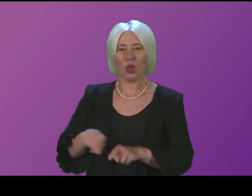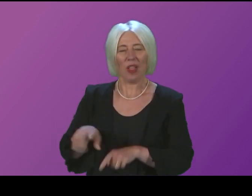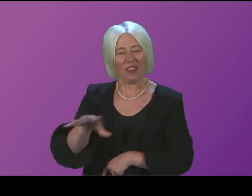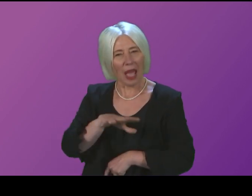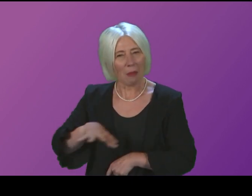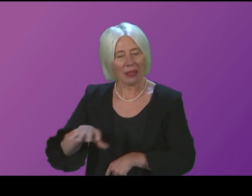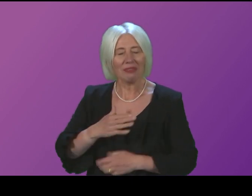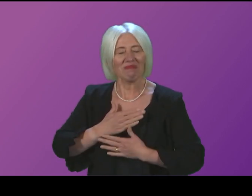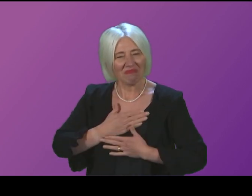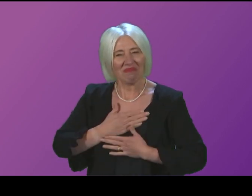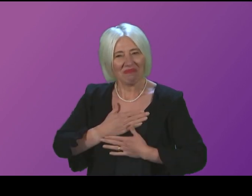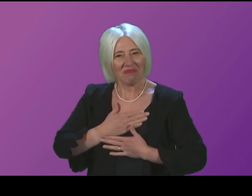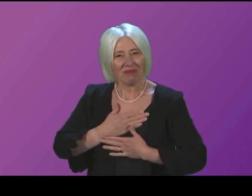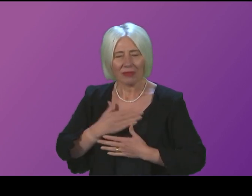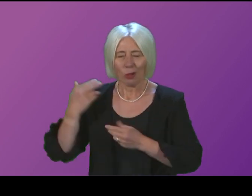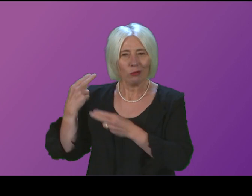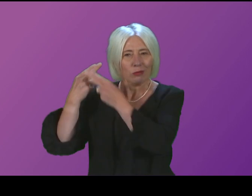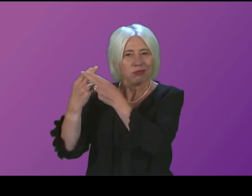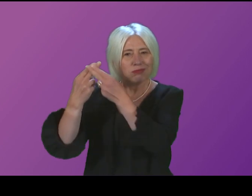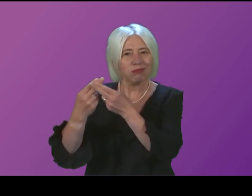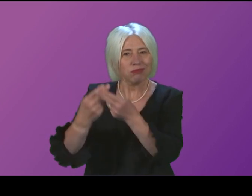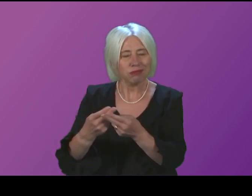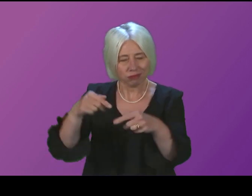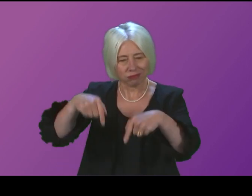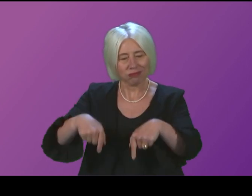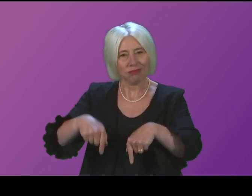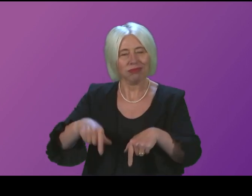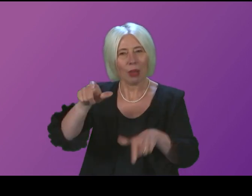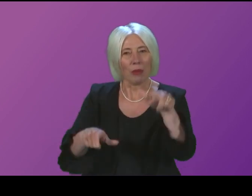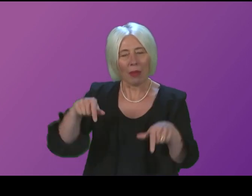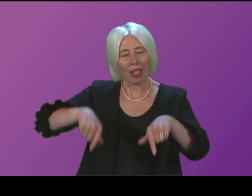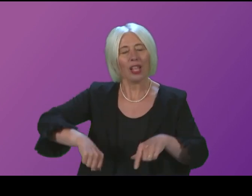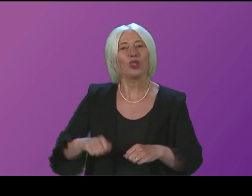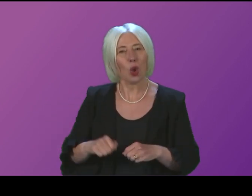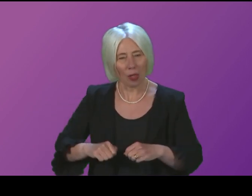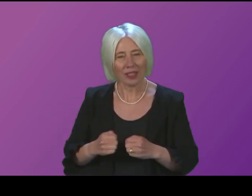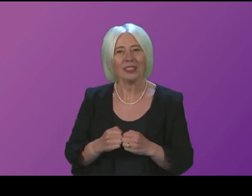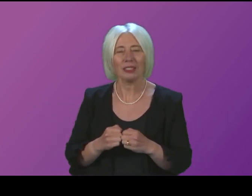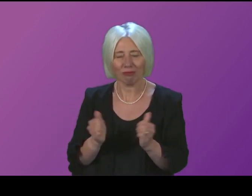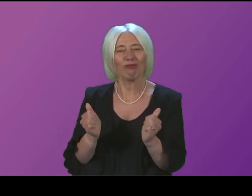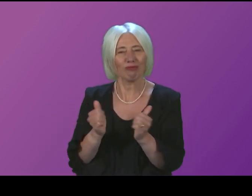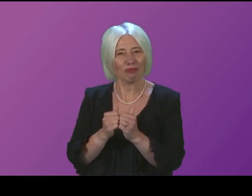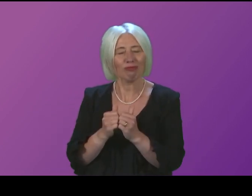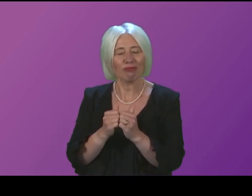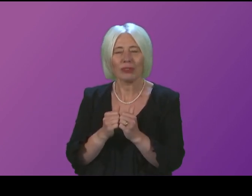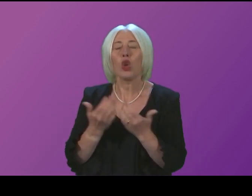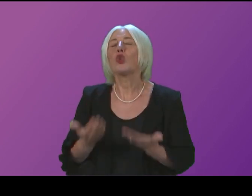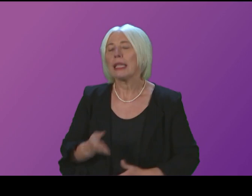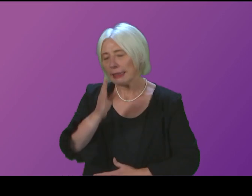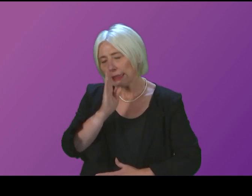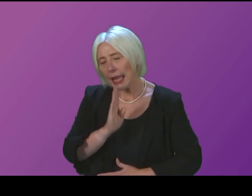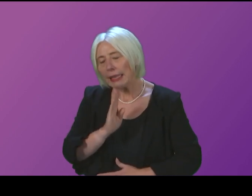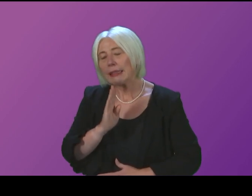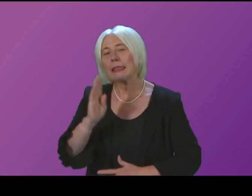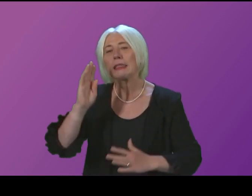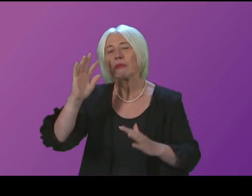affections. And generations of people here in Scotland reciprocated that affection. And while today is a day of sadness, of